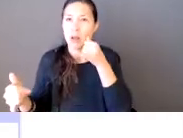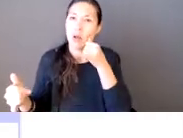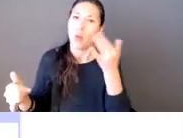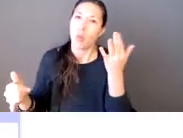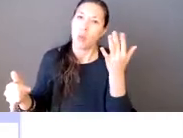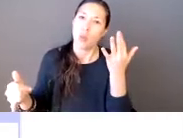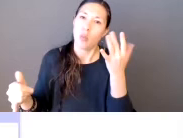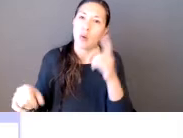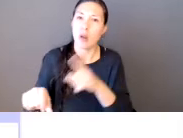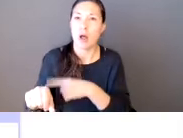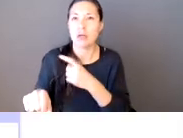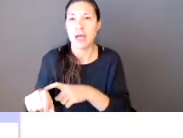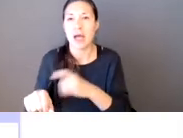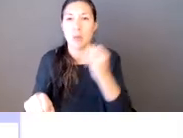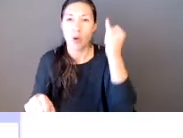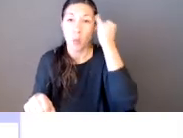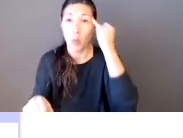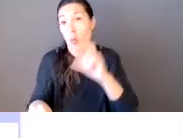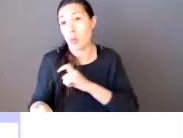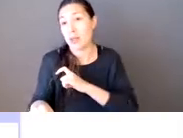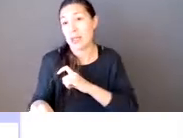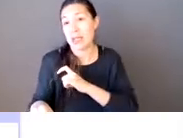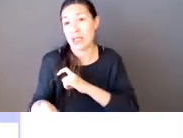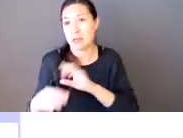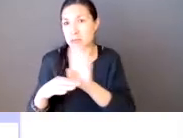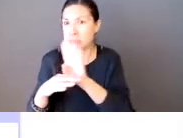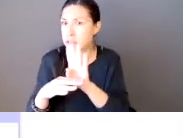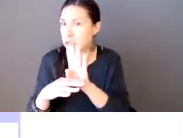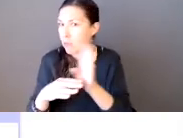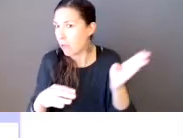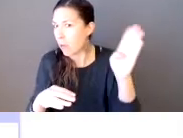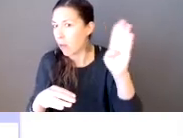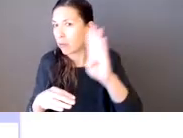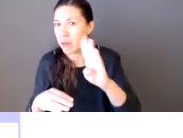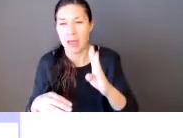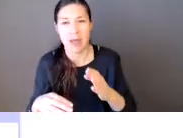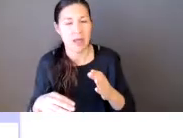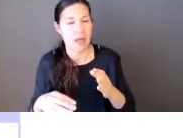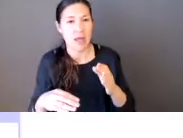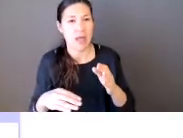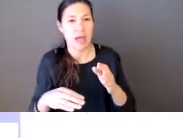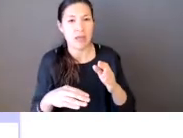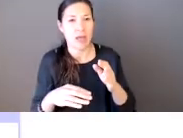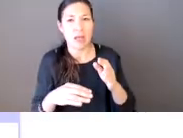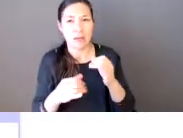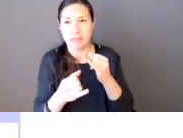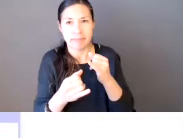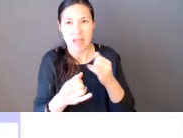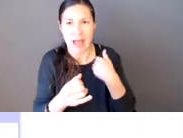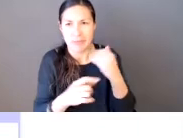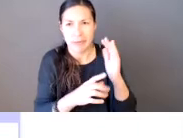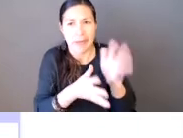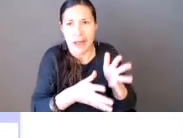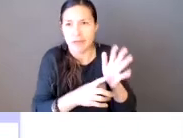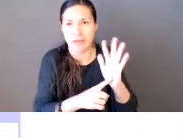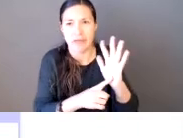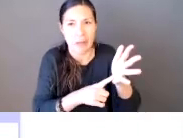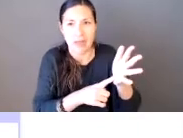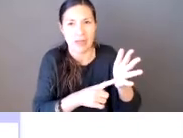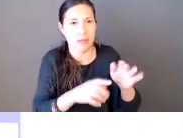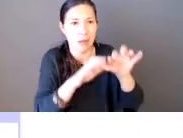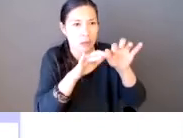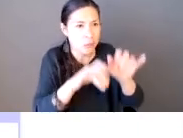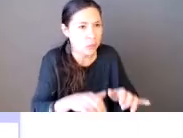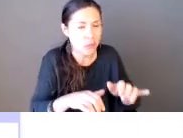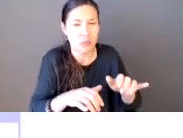call in off shift or after hours or overnight and only has 5 minutes, It allows them to type in some of the